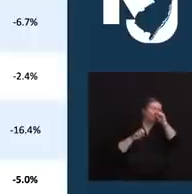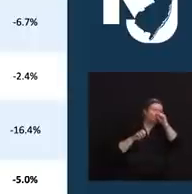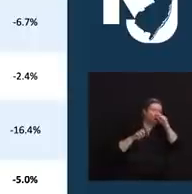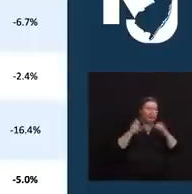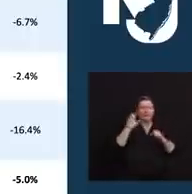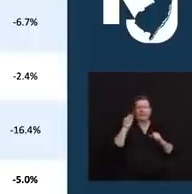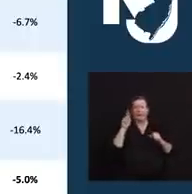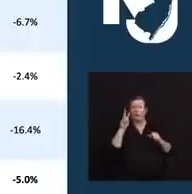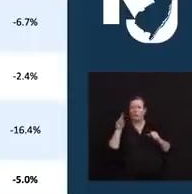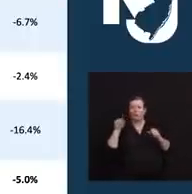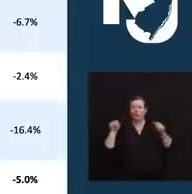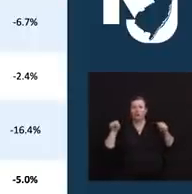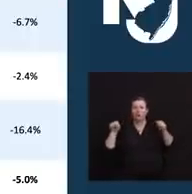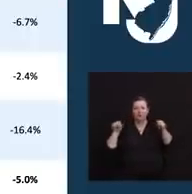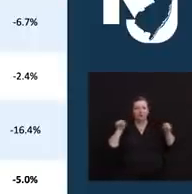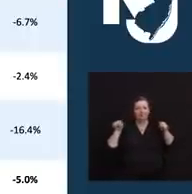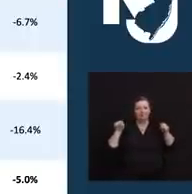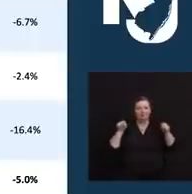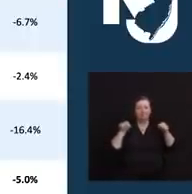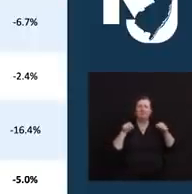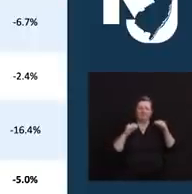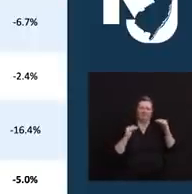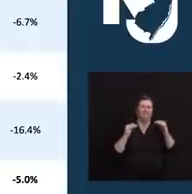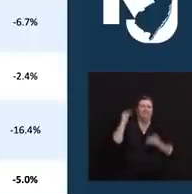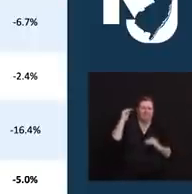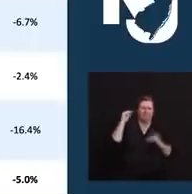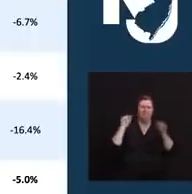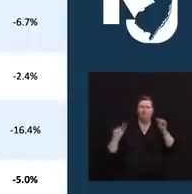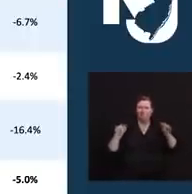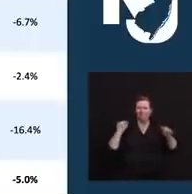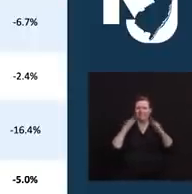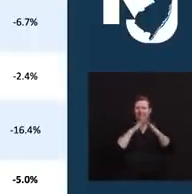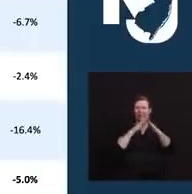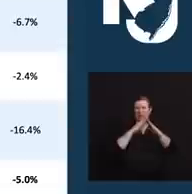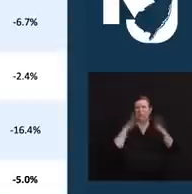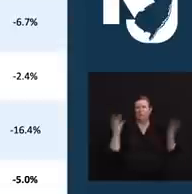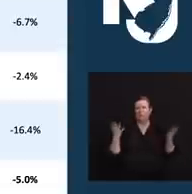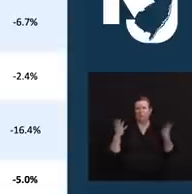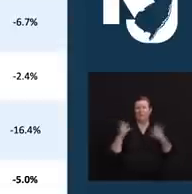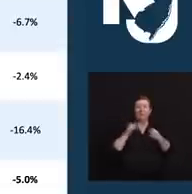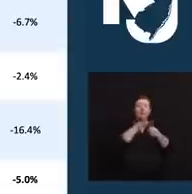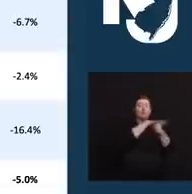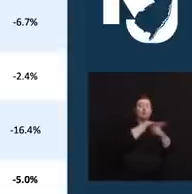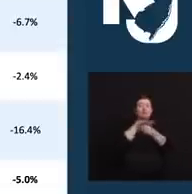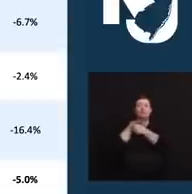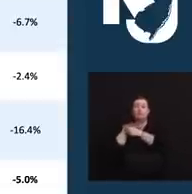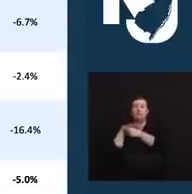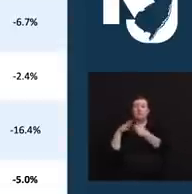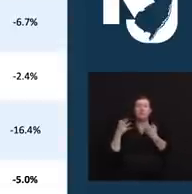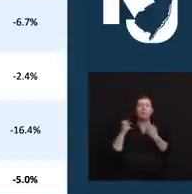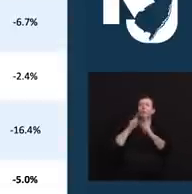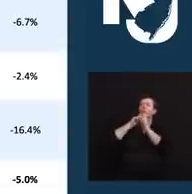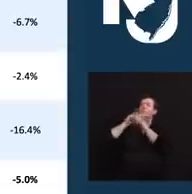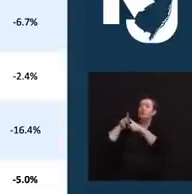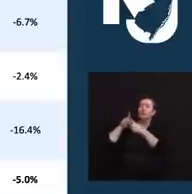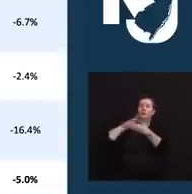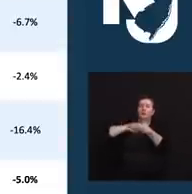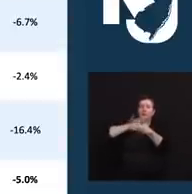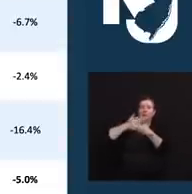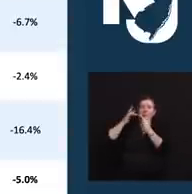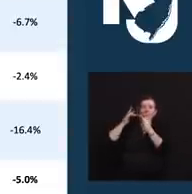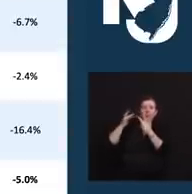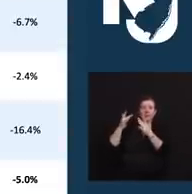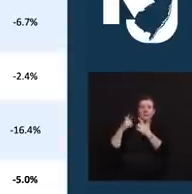50%, while East Orange is about 10%. Each district is currently awaiting the hardware that they have ordered to be delivered, and